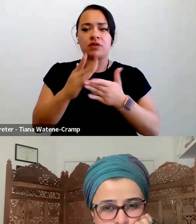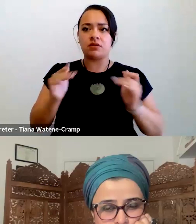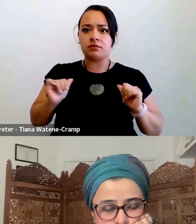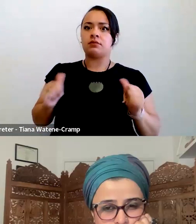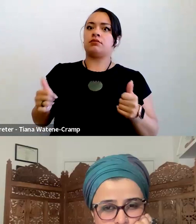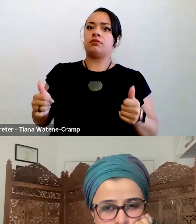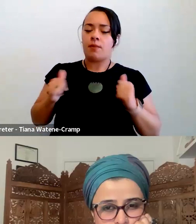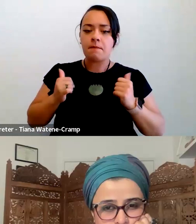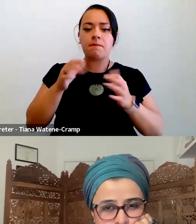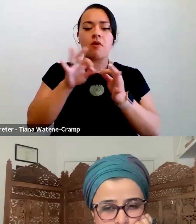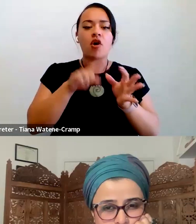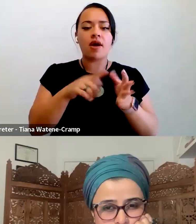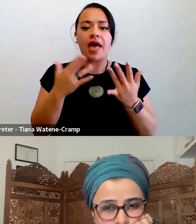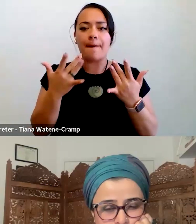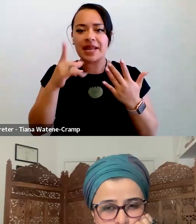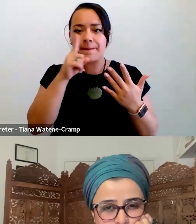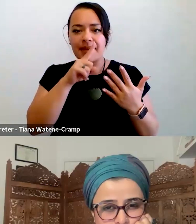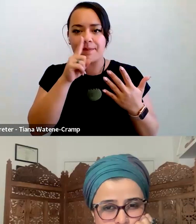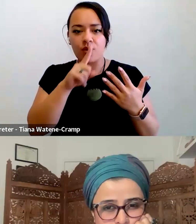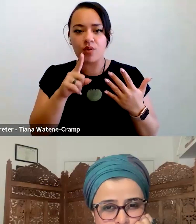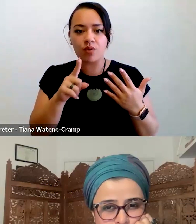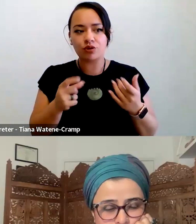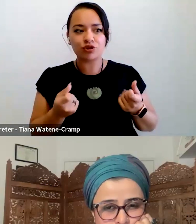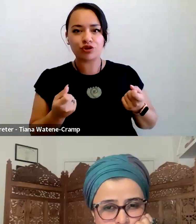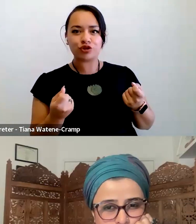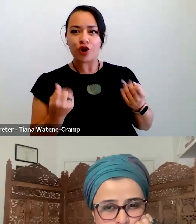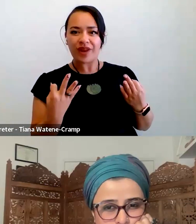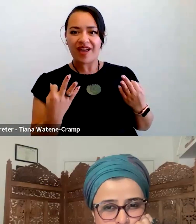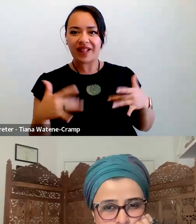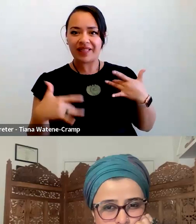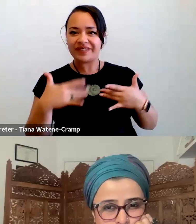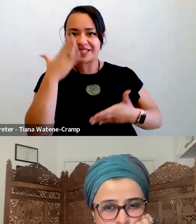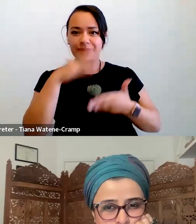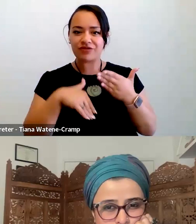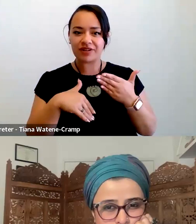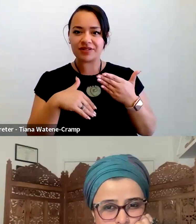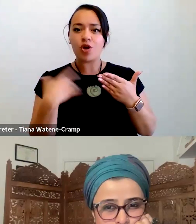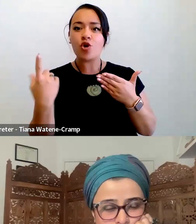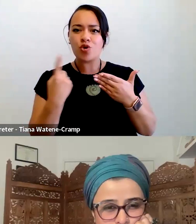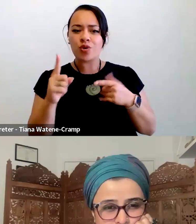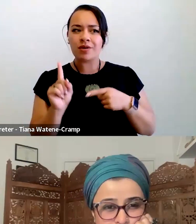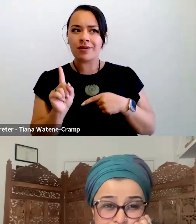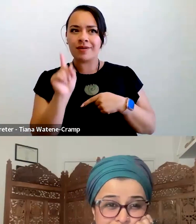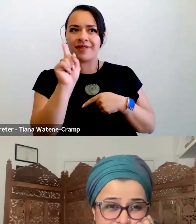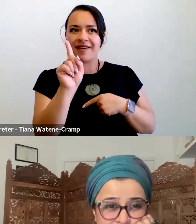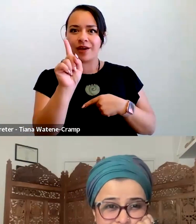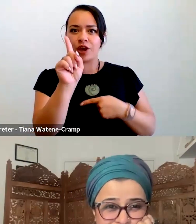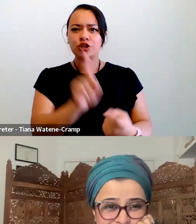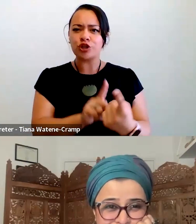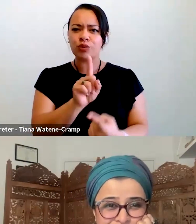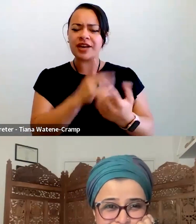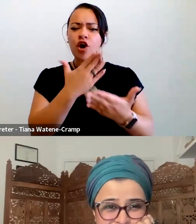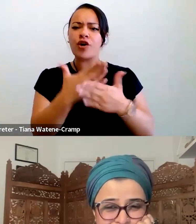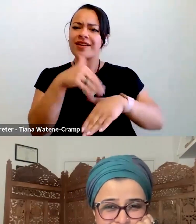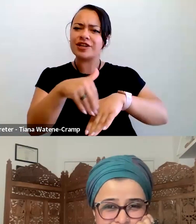of people who don't have any lived experience who are consulting in, you know, on issues,